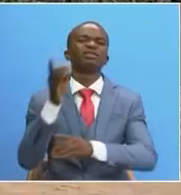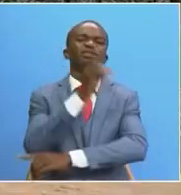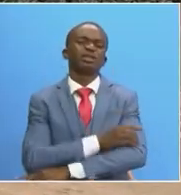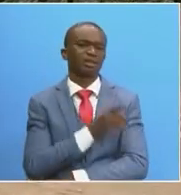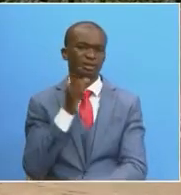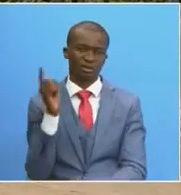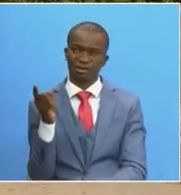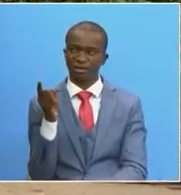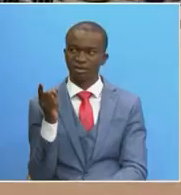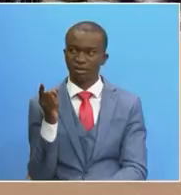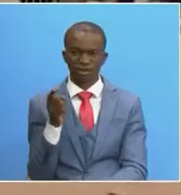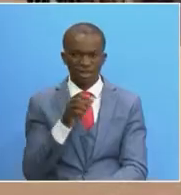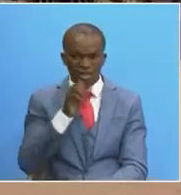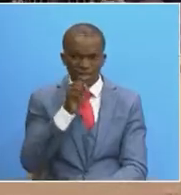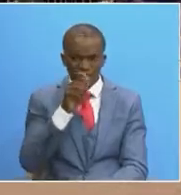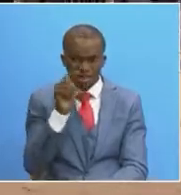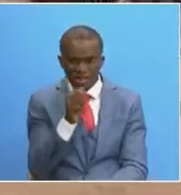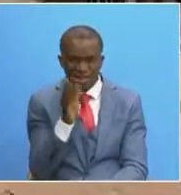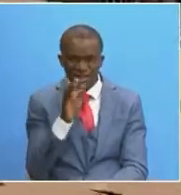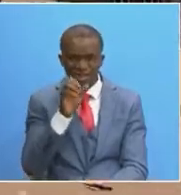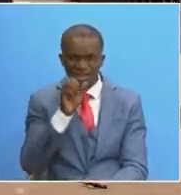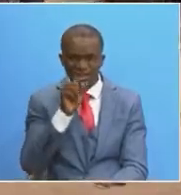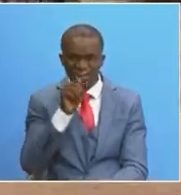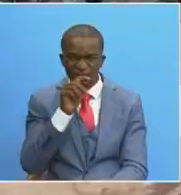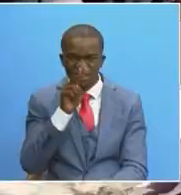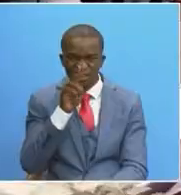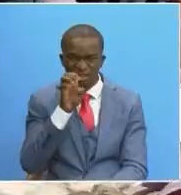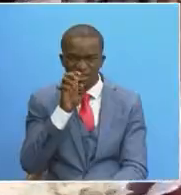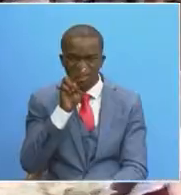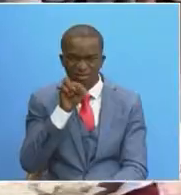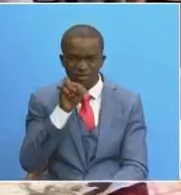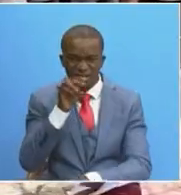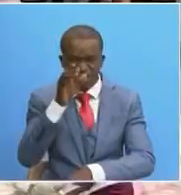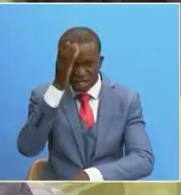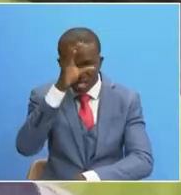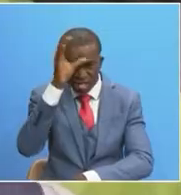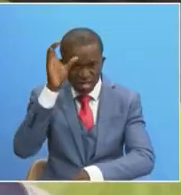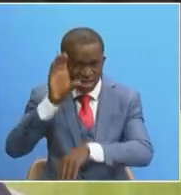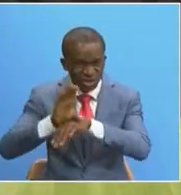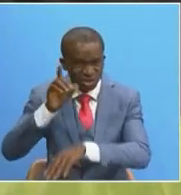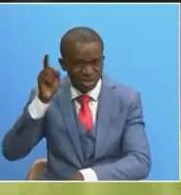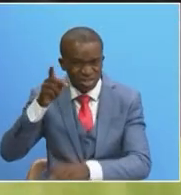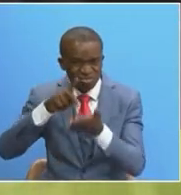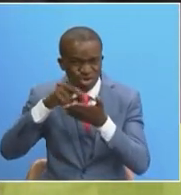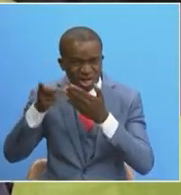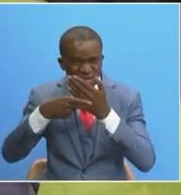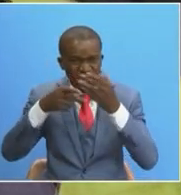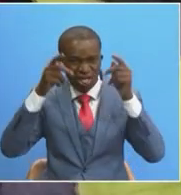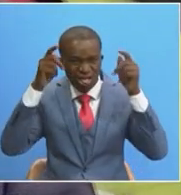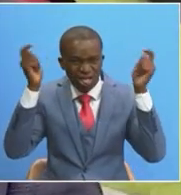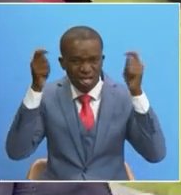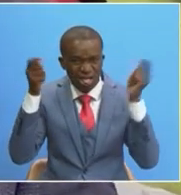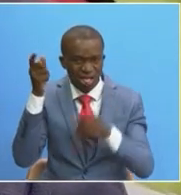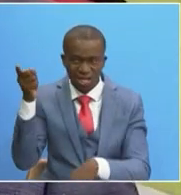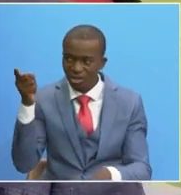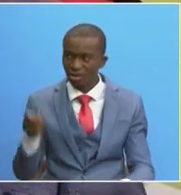was held at St. Stephen Catholic Church, was graced by Shivuyonji District Commissioner Alfred Shaputu. This year's theme